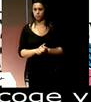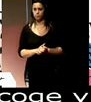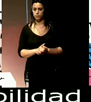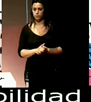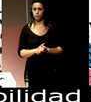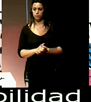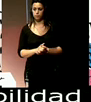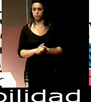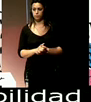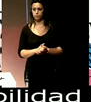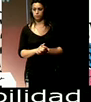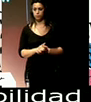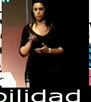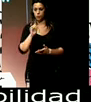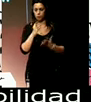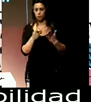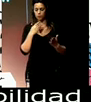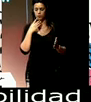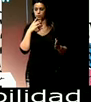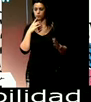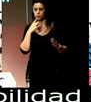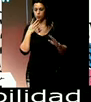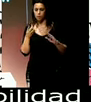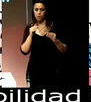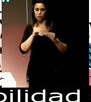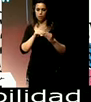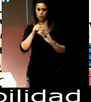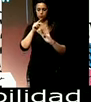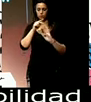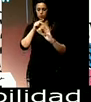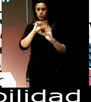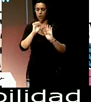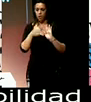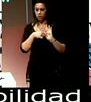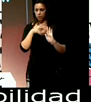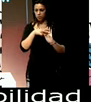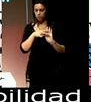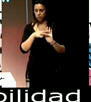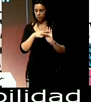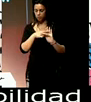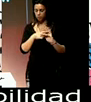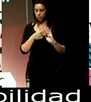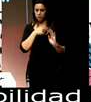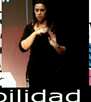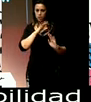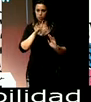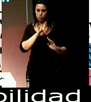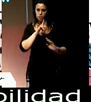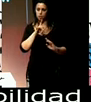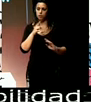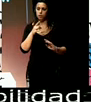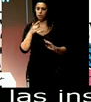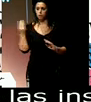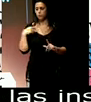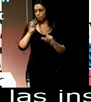is multilingual and it is based in objective data. The